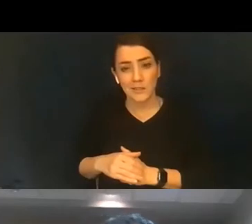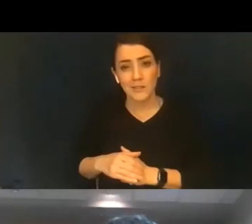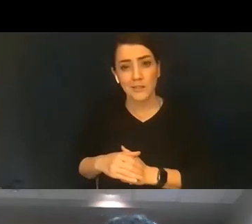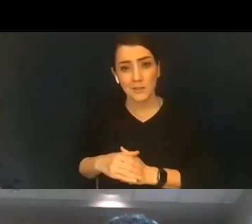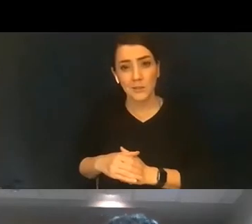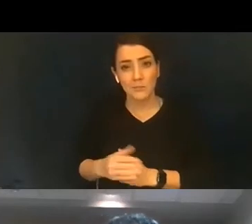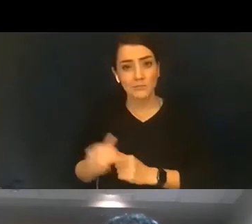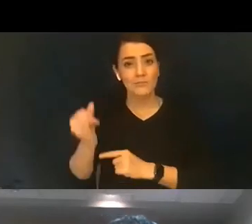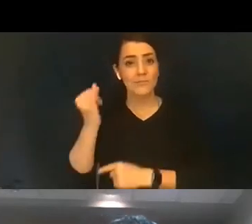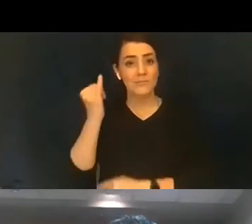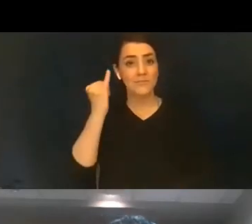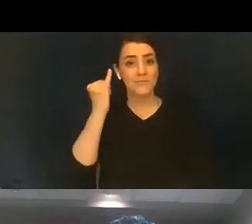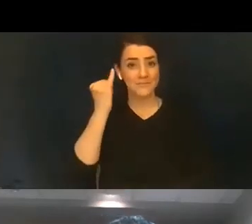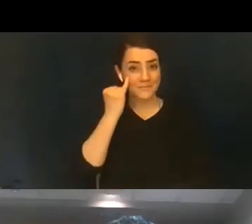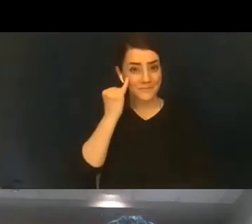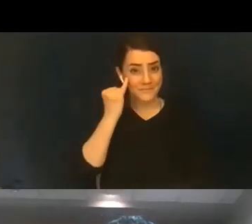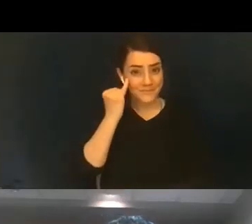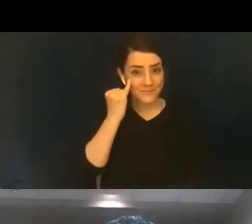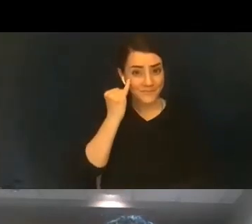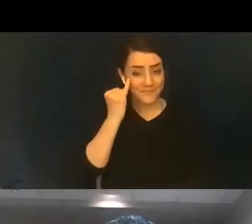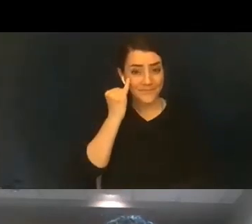more versed and more